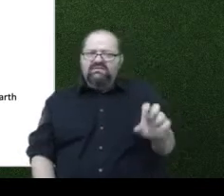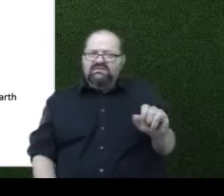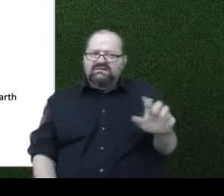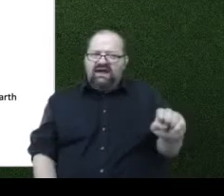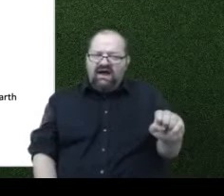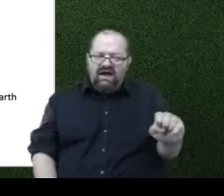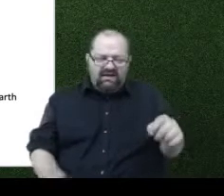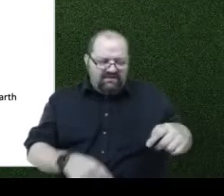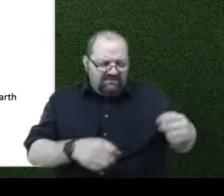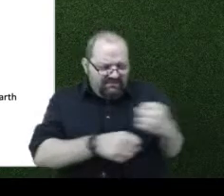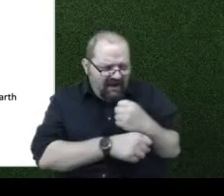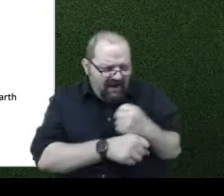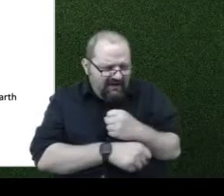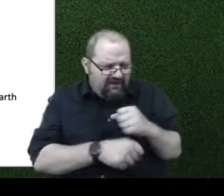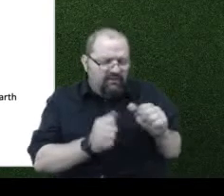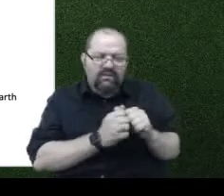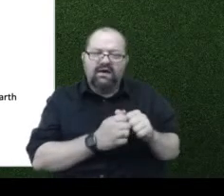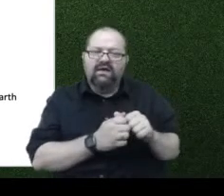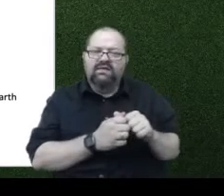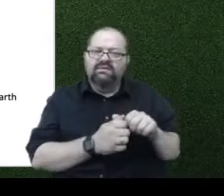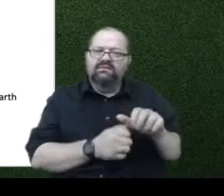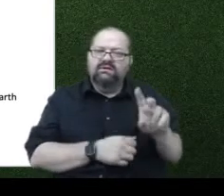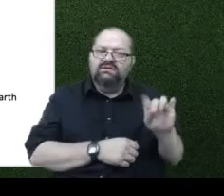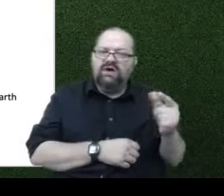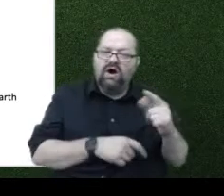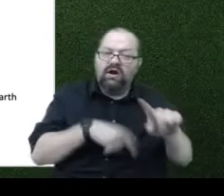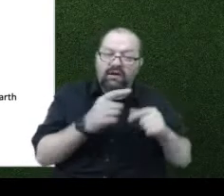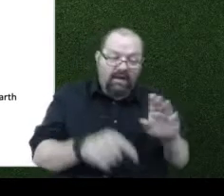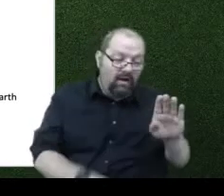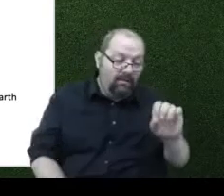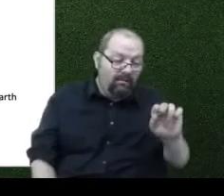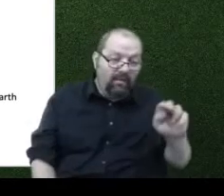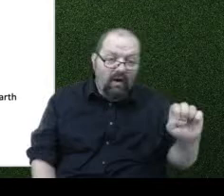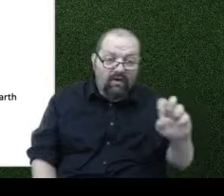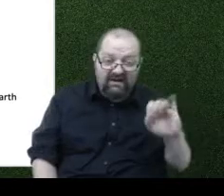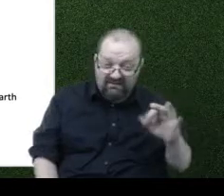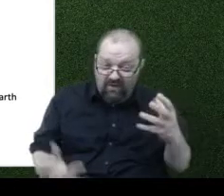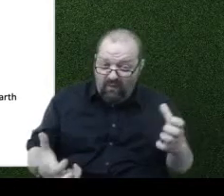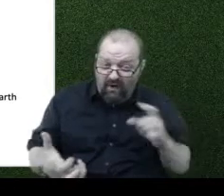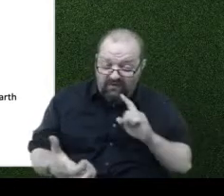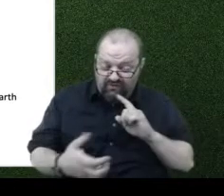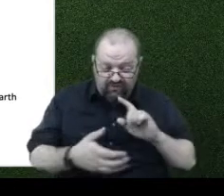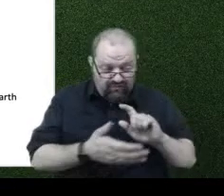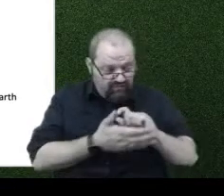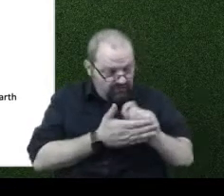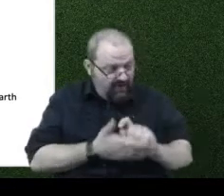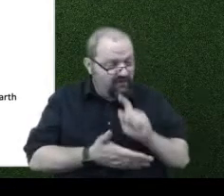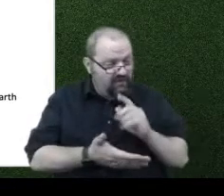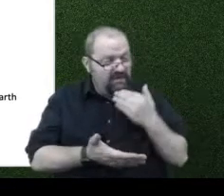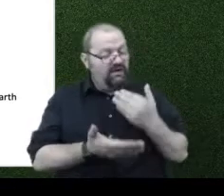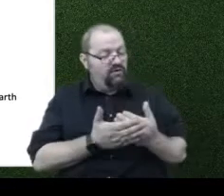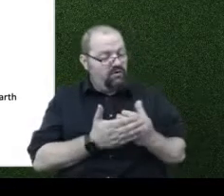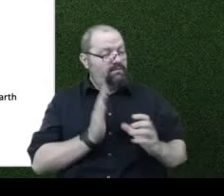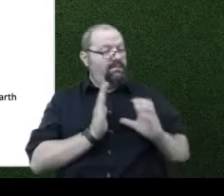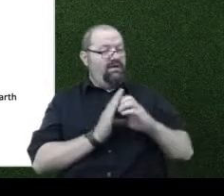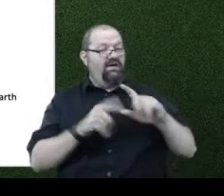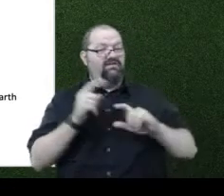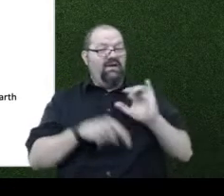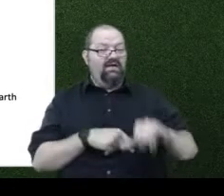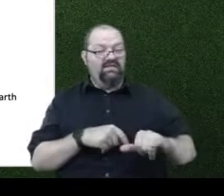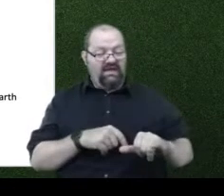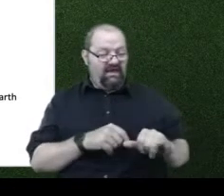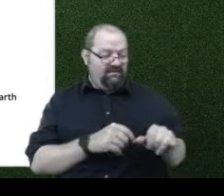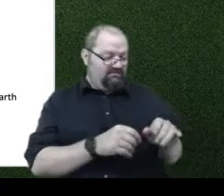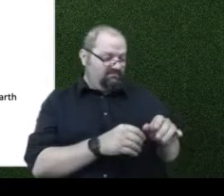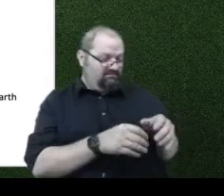with a dog. If you wanted to write a very organized body paragraph in an essay about that detail, you might